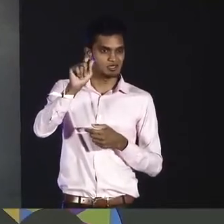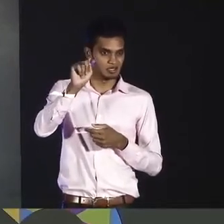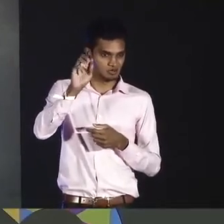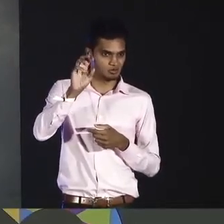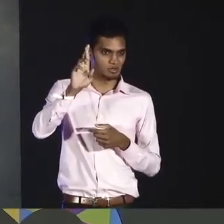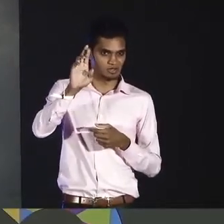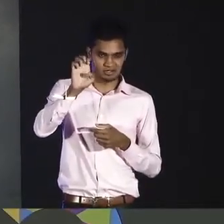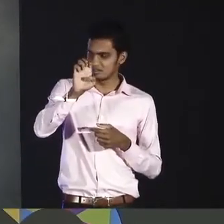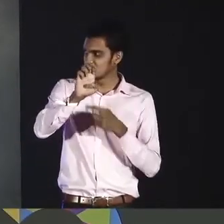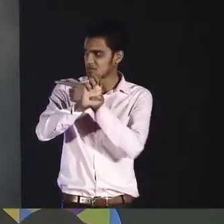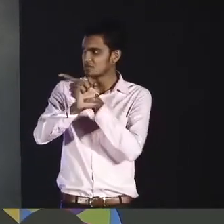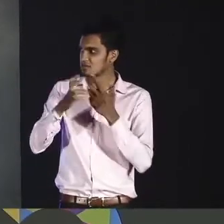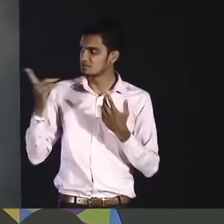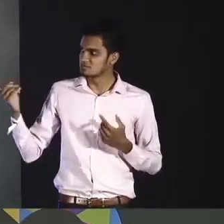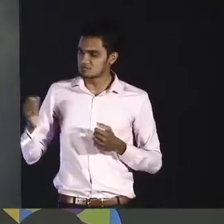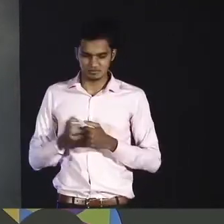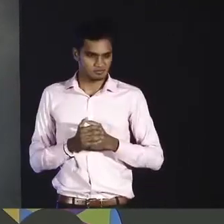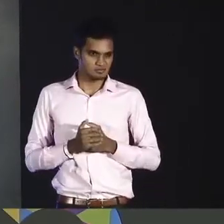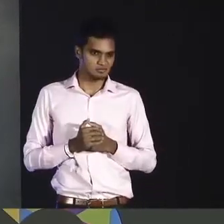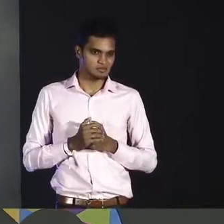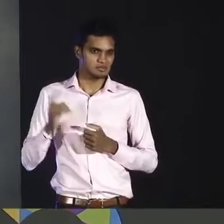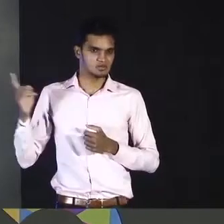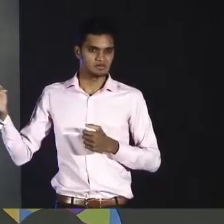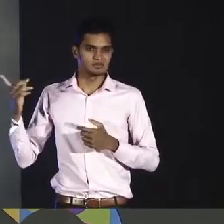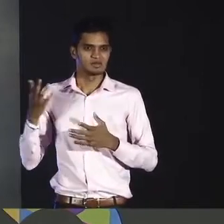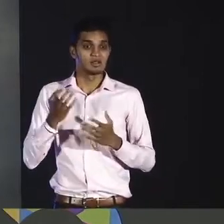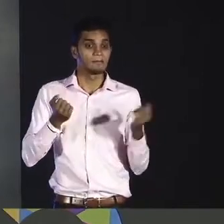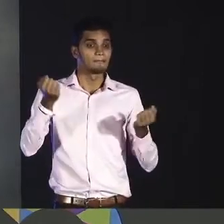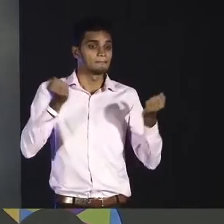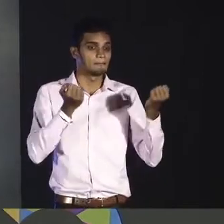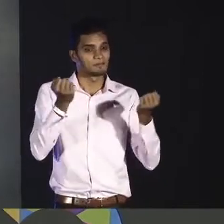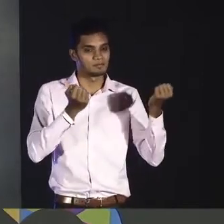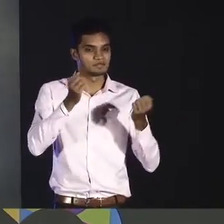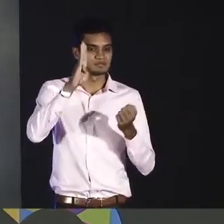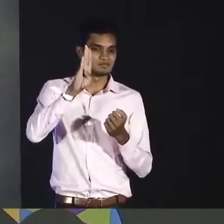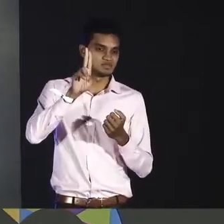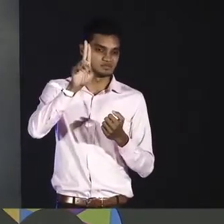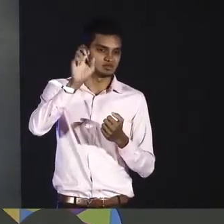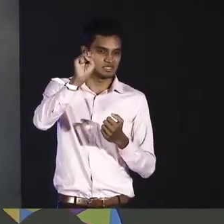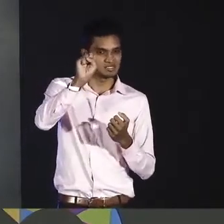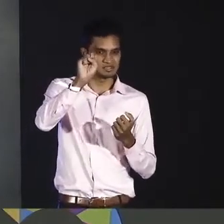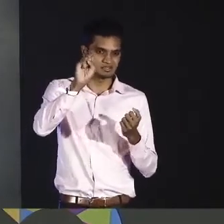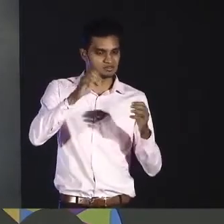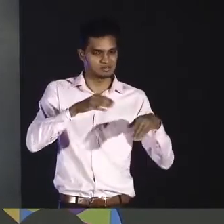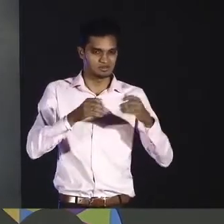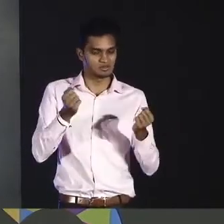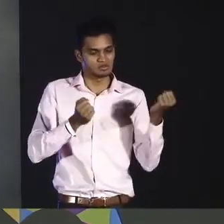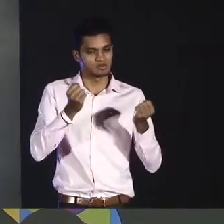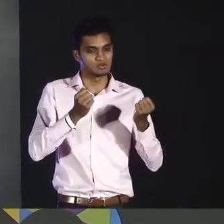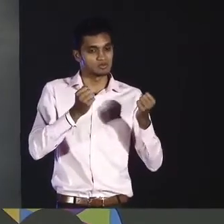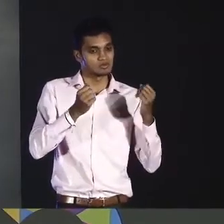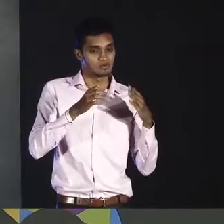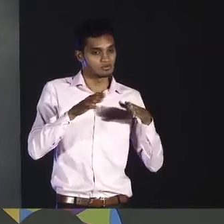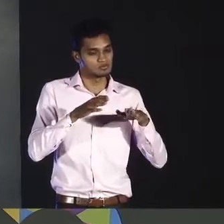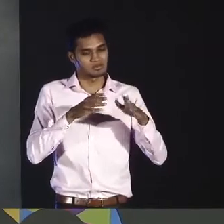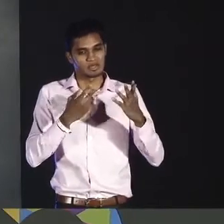students doing their mercantile law, and they put me in a bus which reached Coimbatore the next day morning at 6 o'clock. It